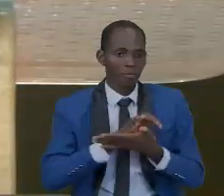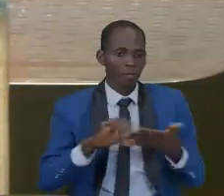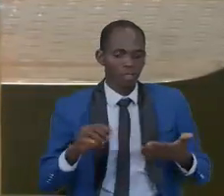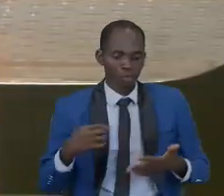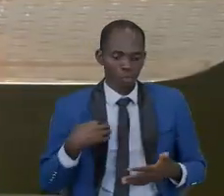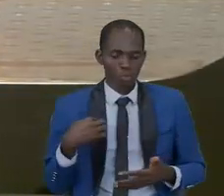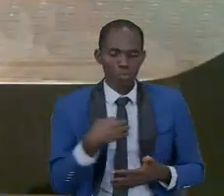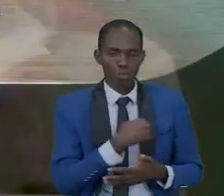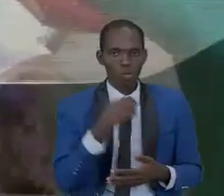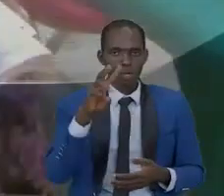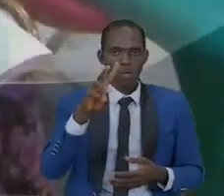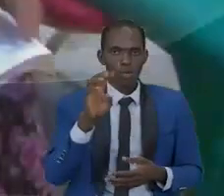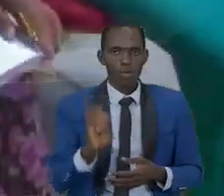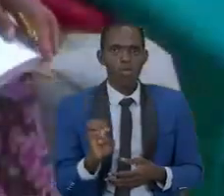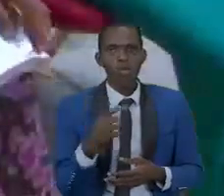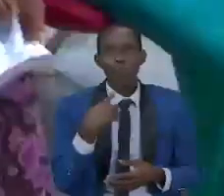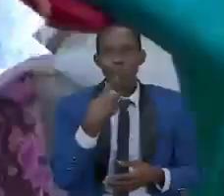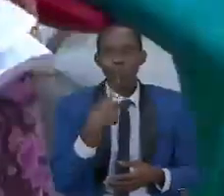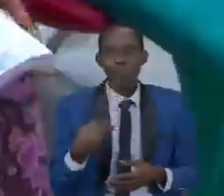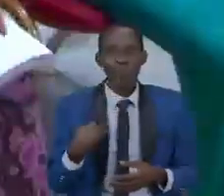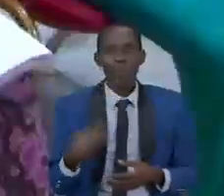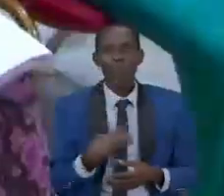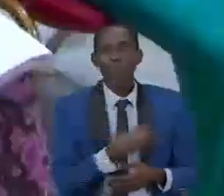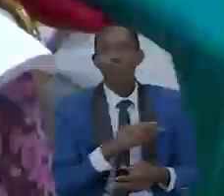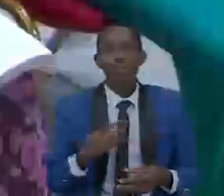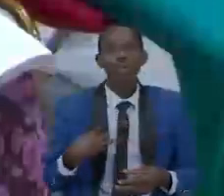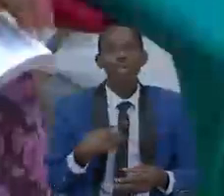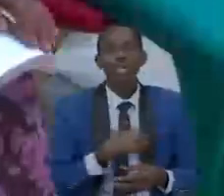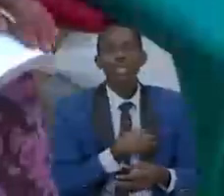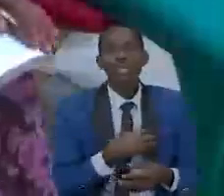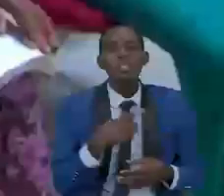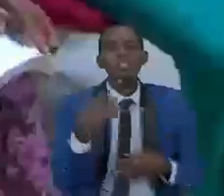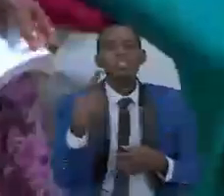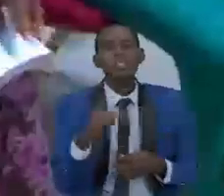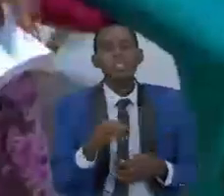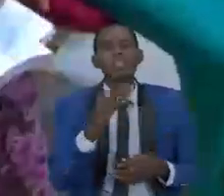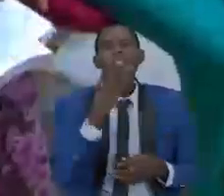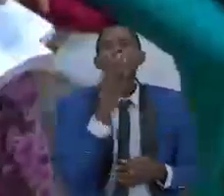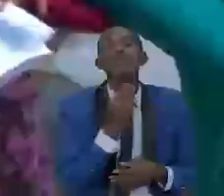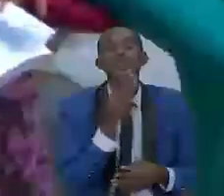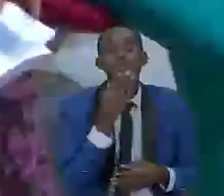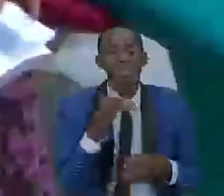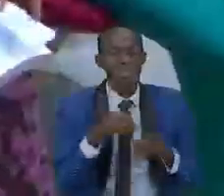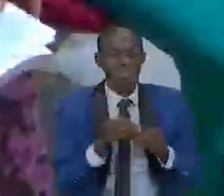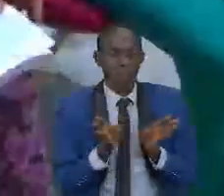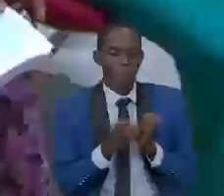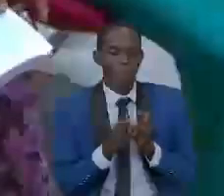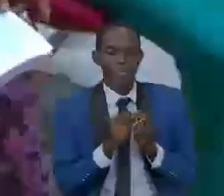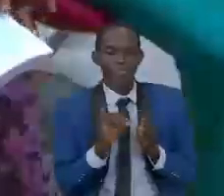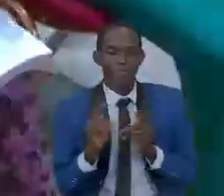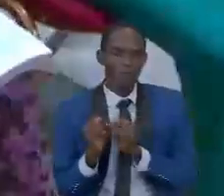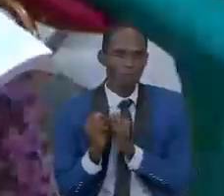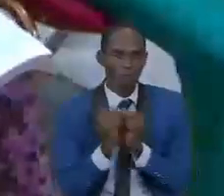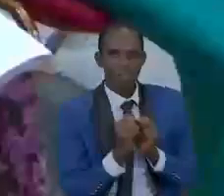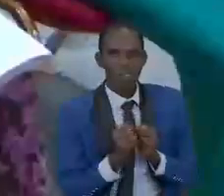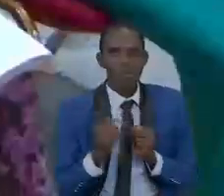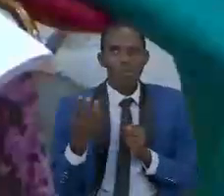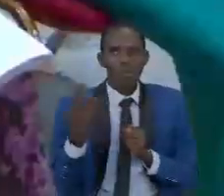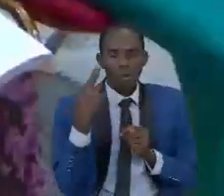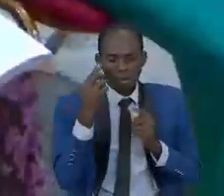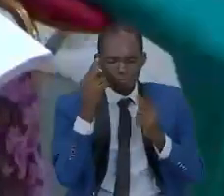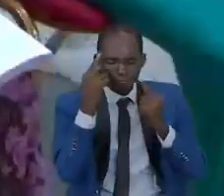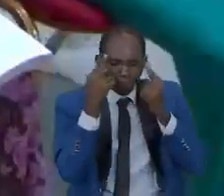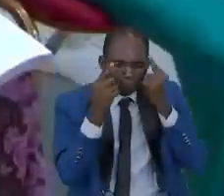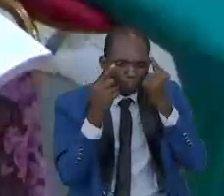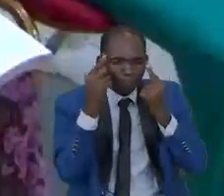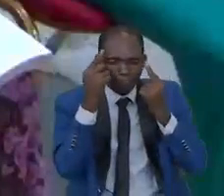were the we the Jews they were in a meeting together Council together conference together they were considering here